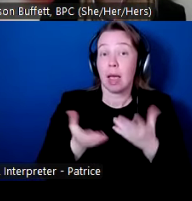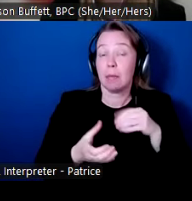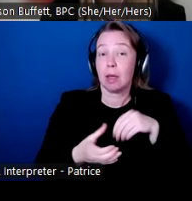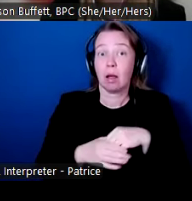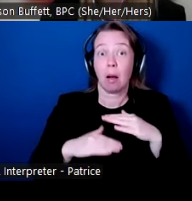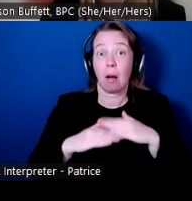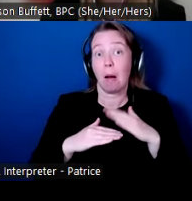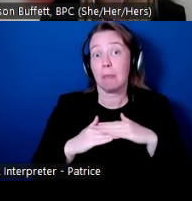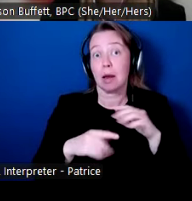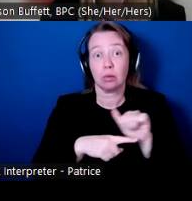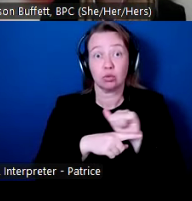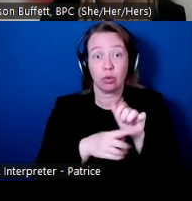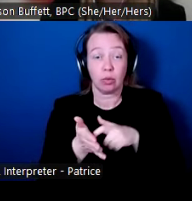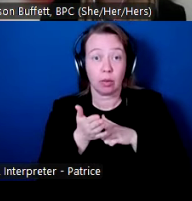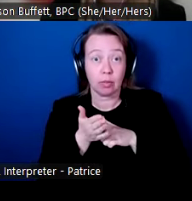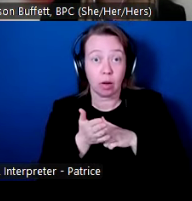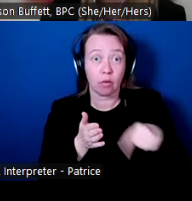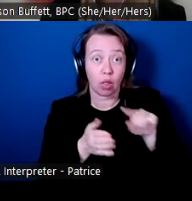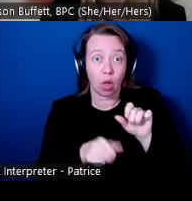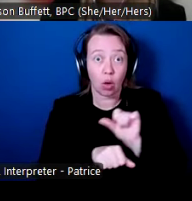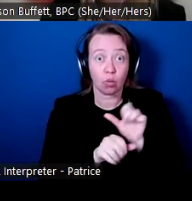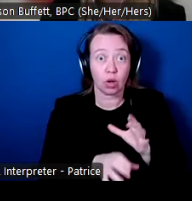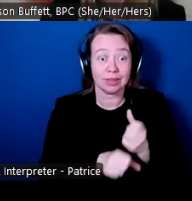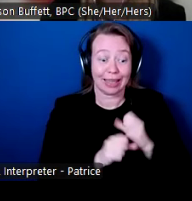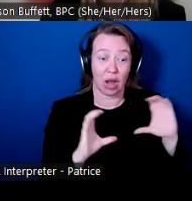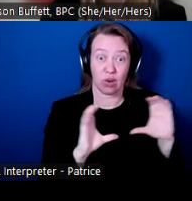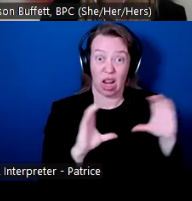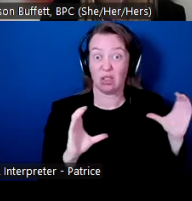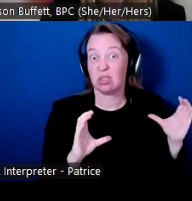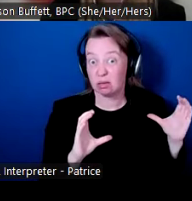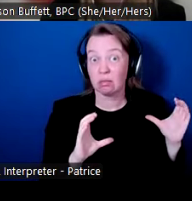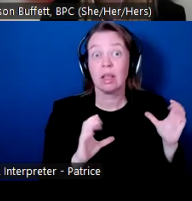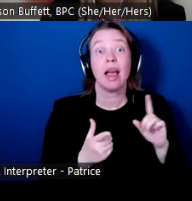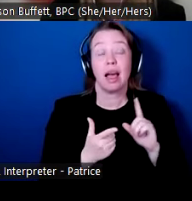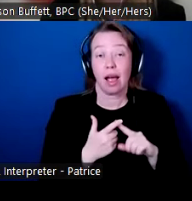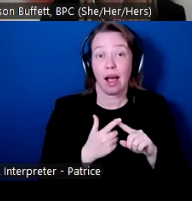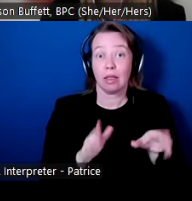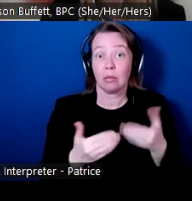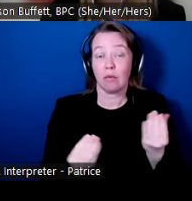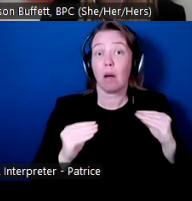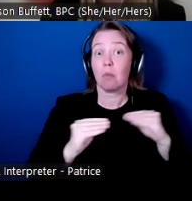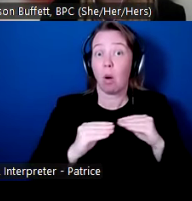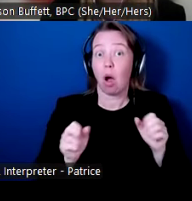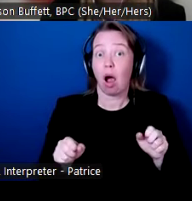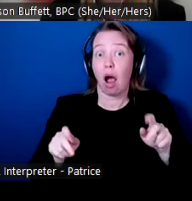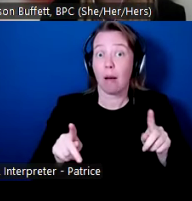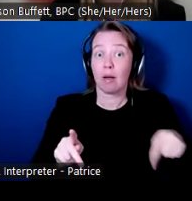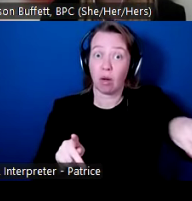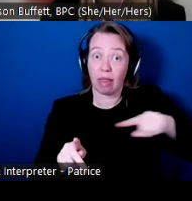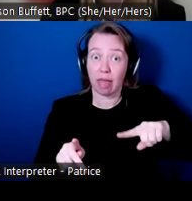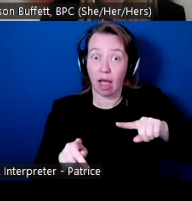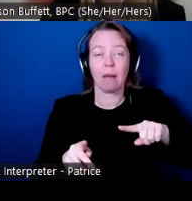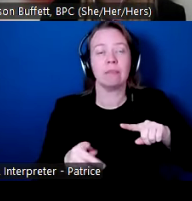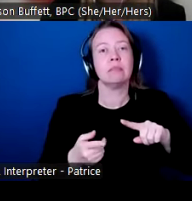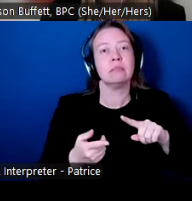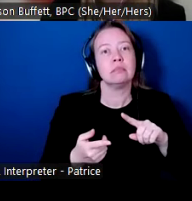training requirement for workers to receive credentialing, and then provide additional opportunities for the worker through